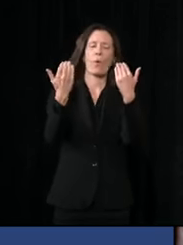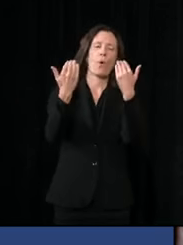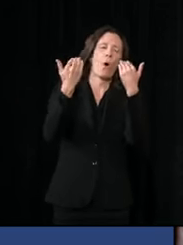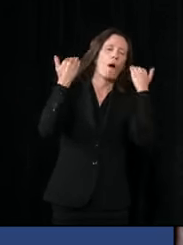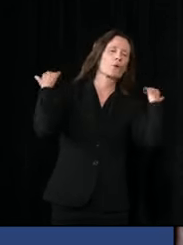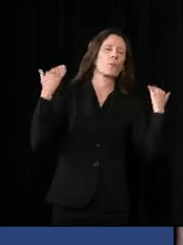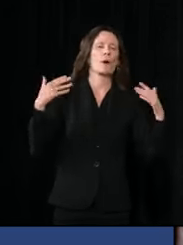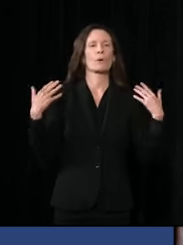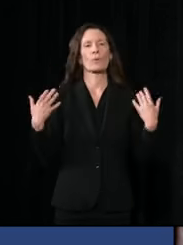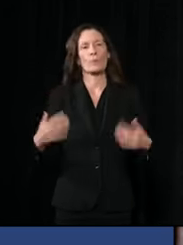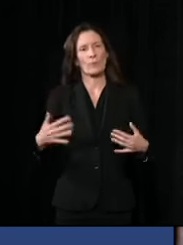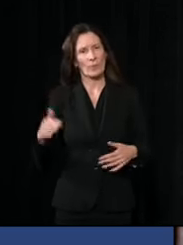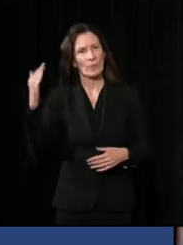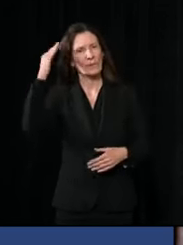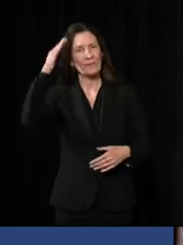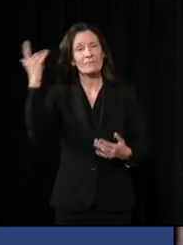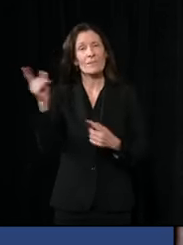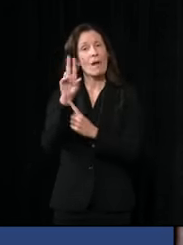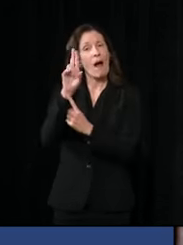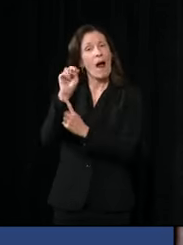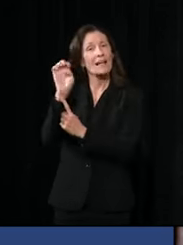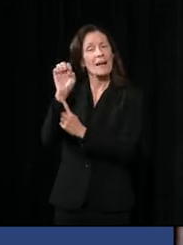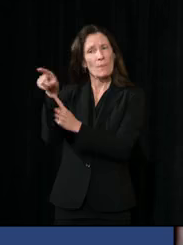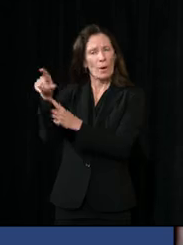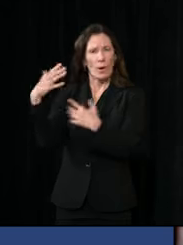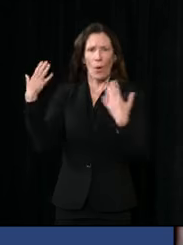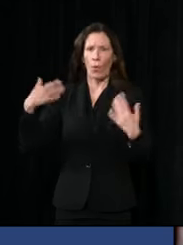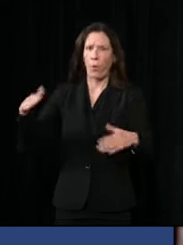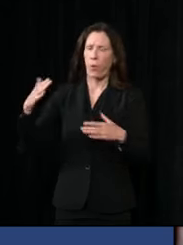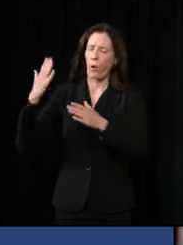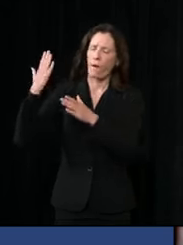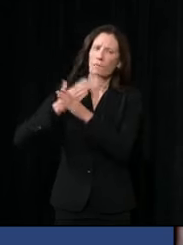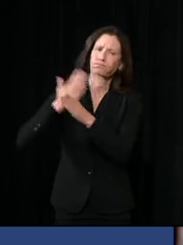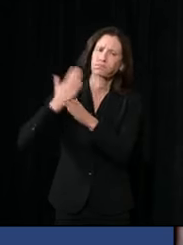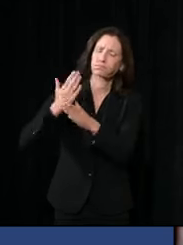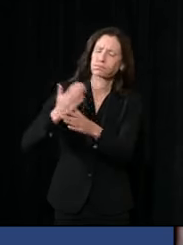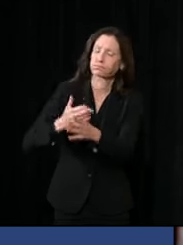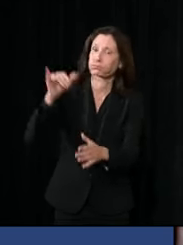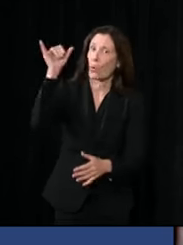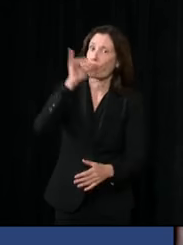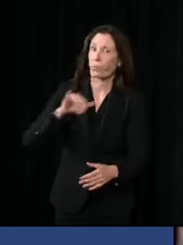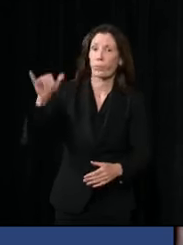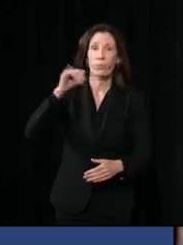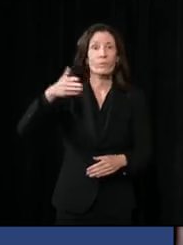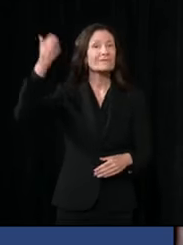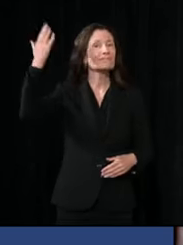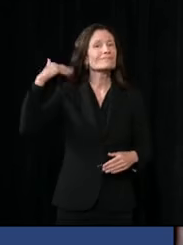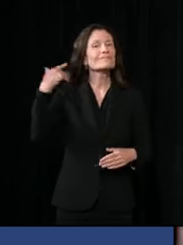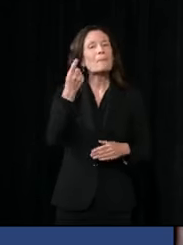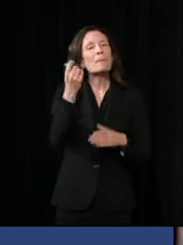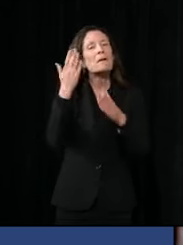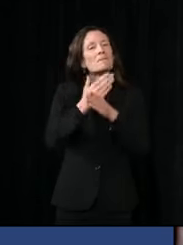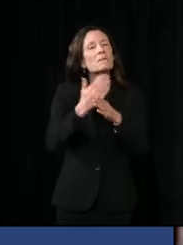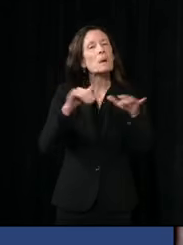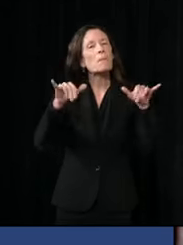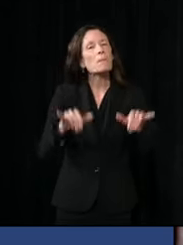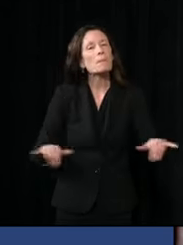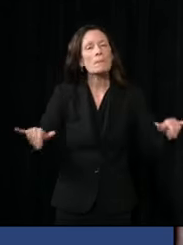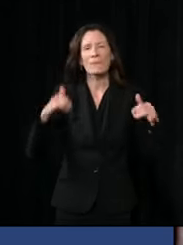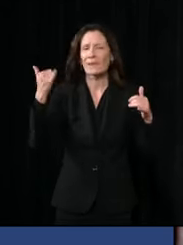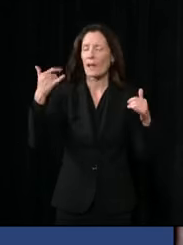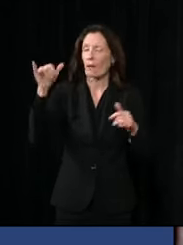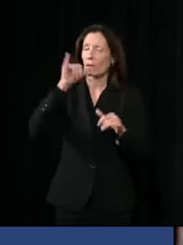history. I am working to bring our customer service up to meet this challenge. We're bringing on more staff to answer